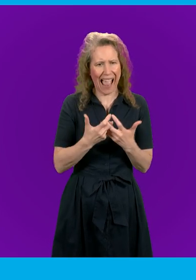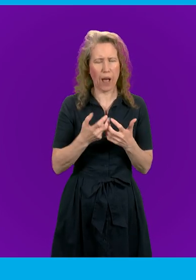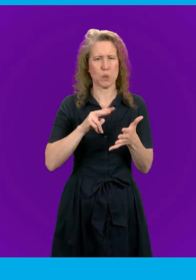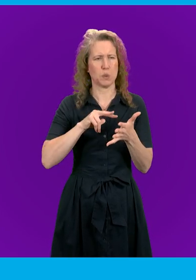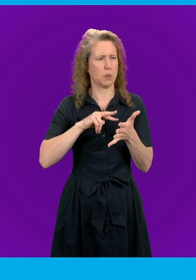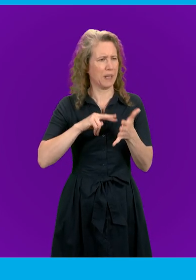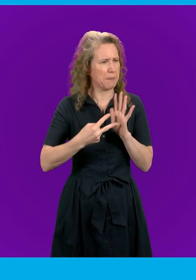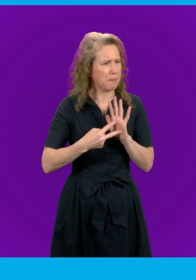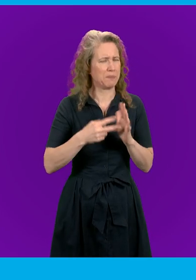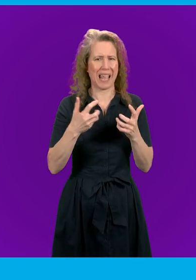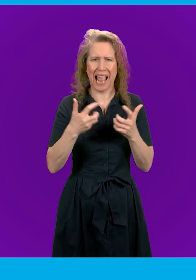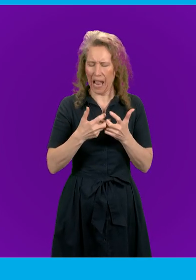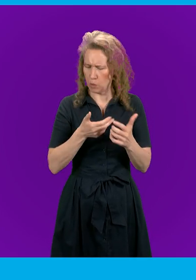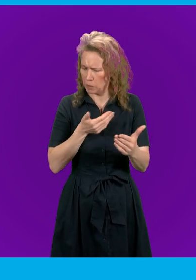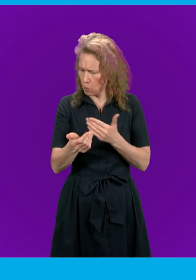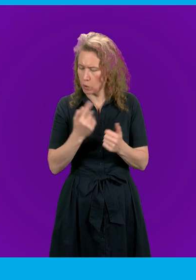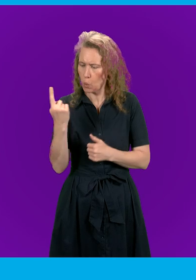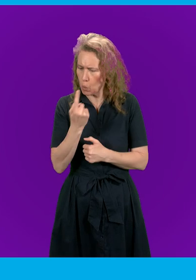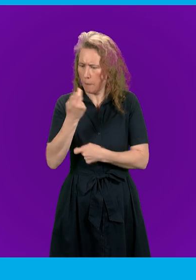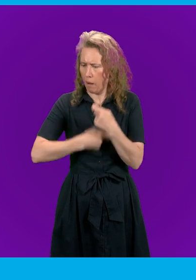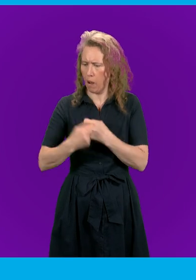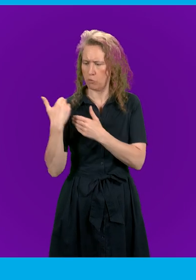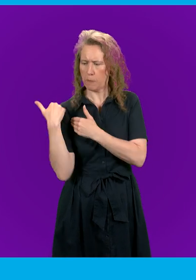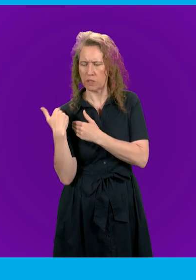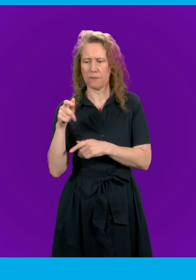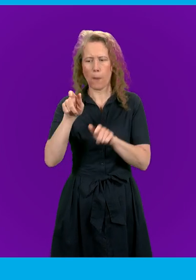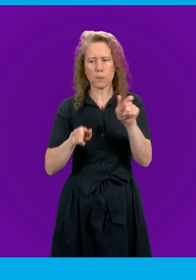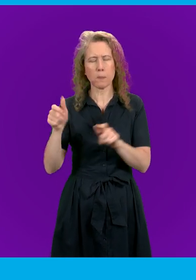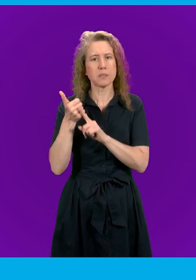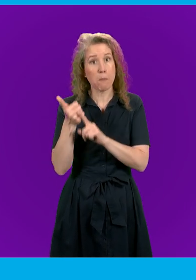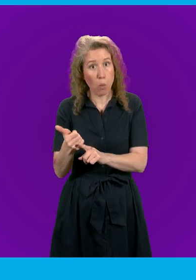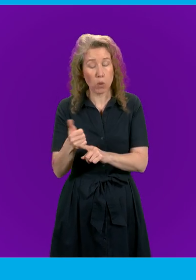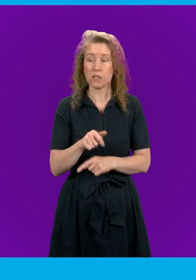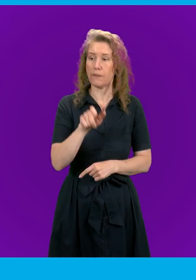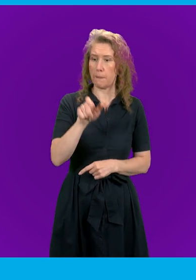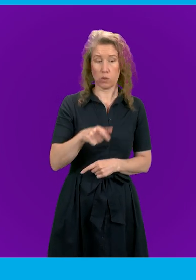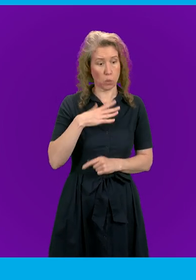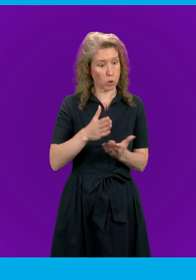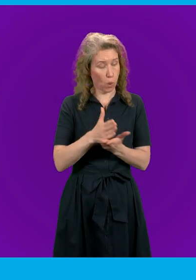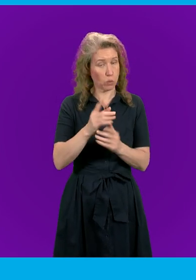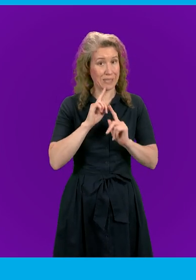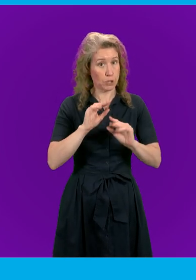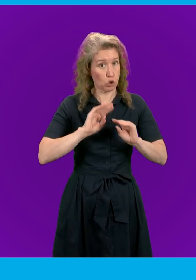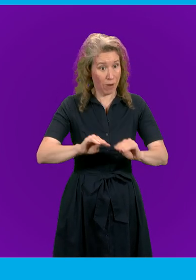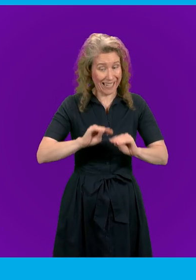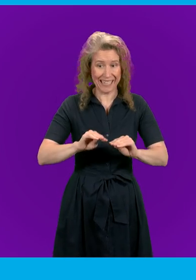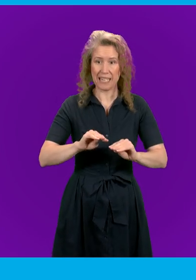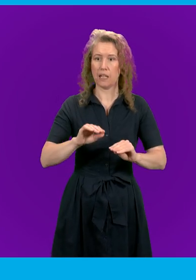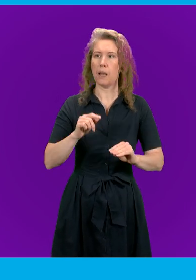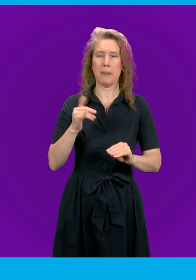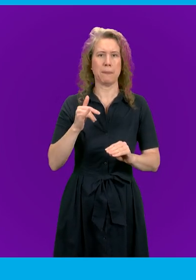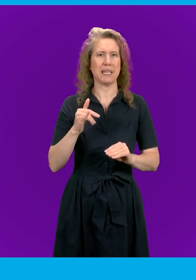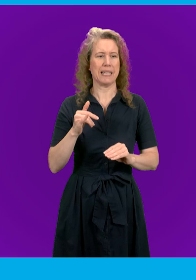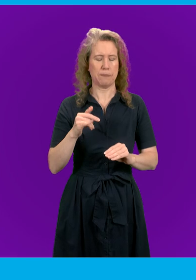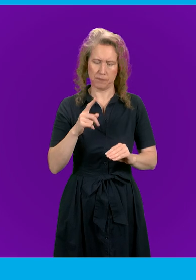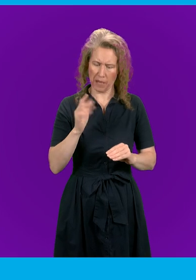how you filter people into pupil support and allowing them, if they want to do a teacher training, loads of people come in and they know they only want to do a few